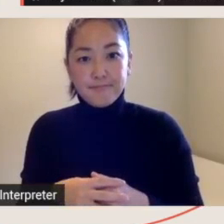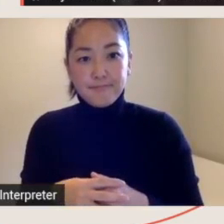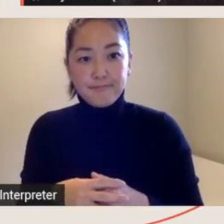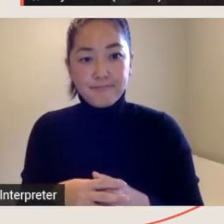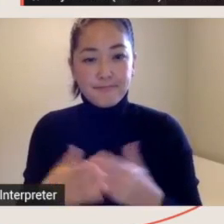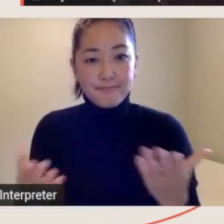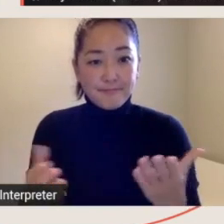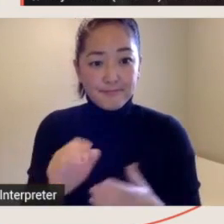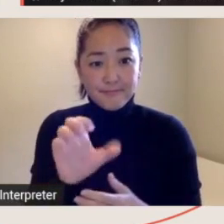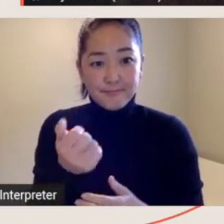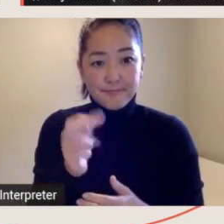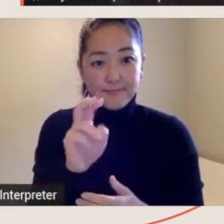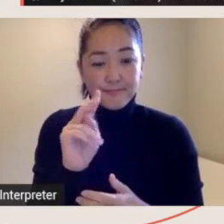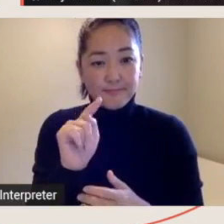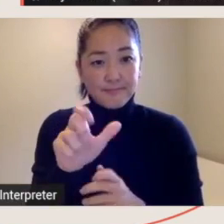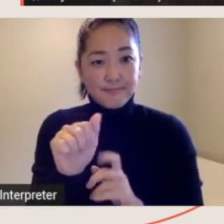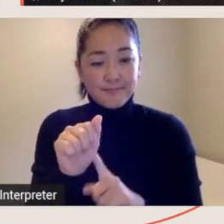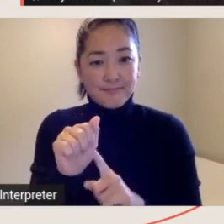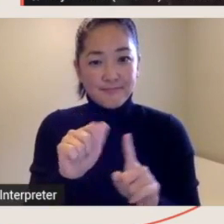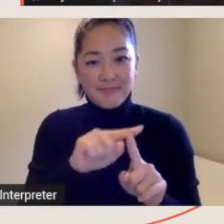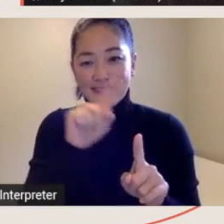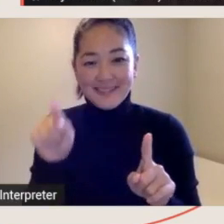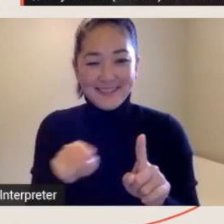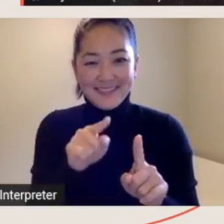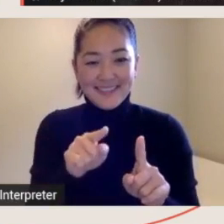Maybe we'll start with Christina again, since we've been working in the cycle.